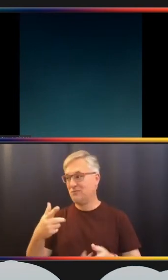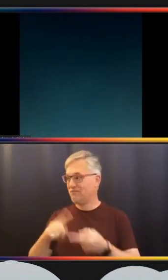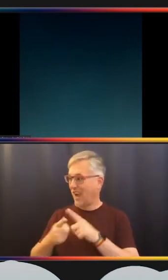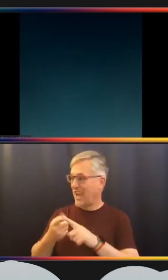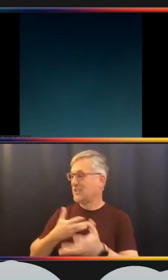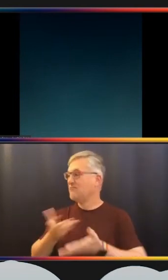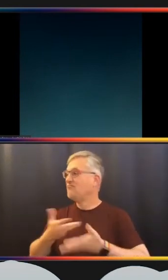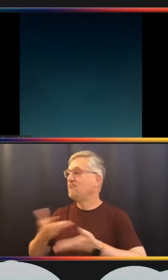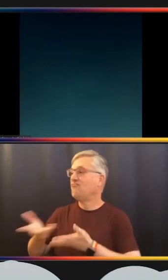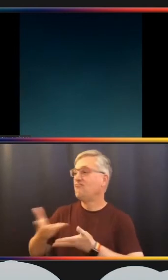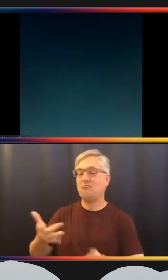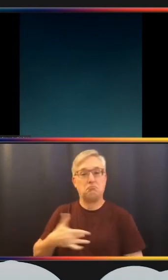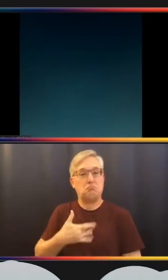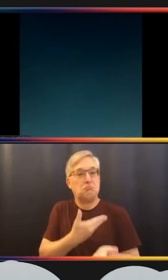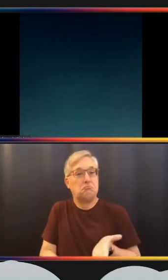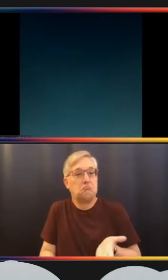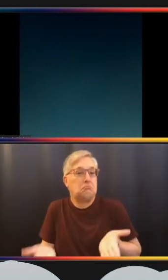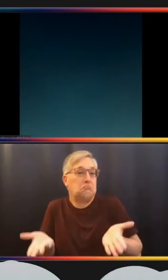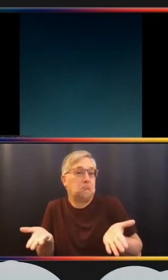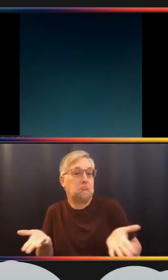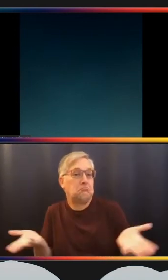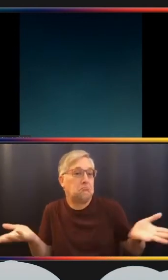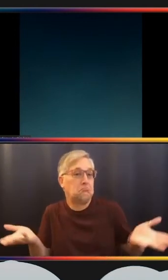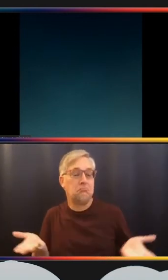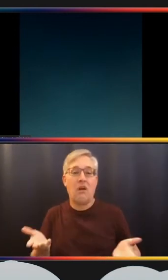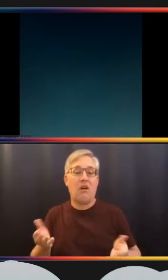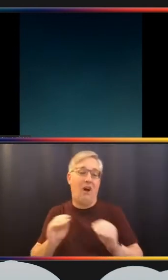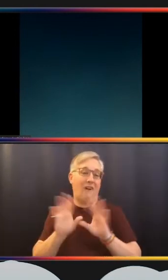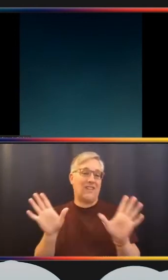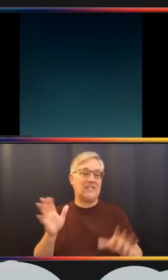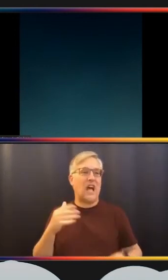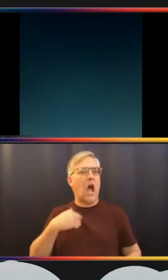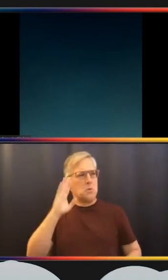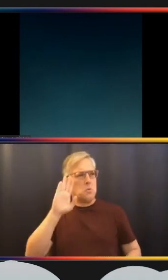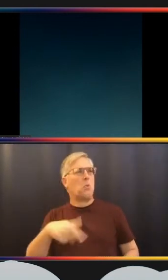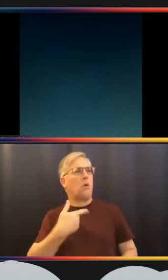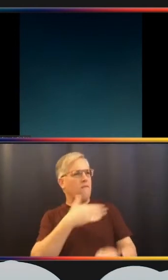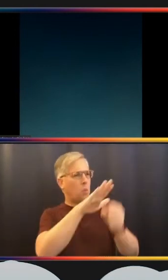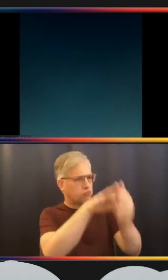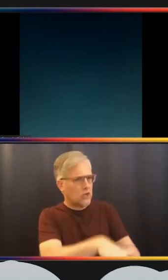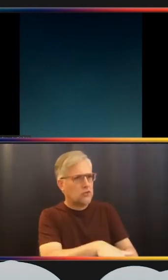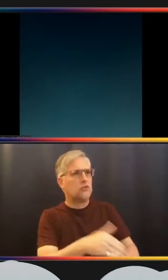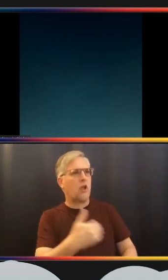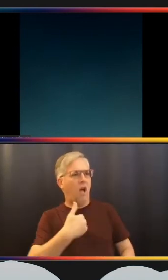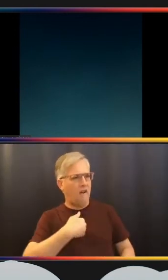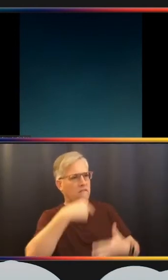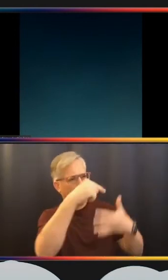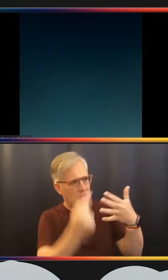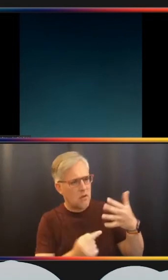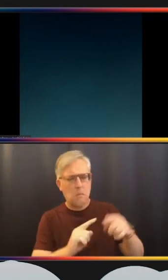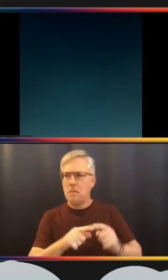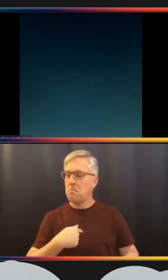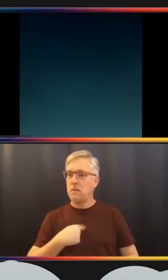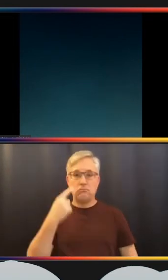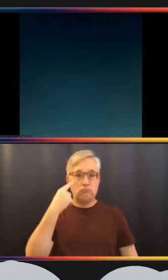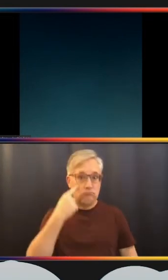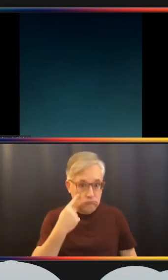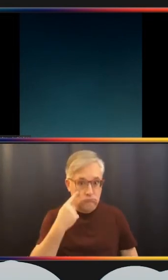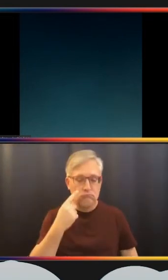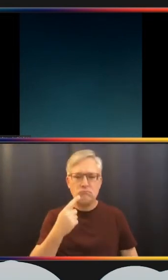it. And it also, like, I obviously was aware that there was oppression and there was all this stuff, but I hadn't really seen it in my personal life. And